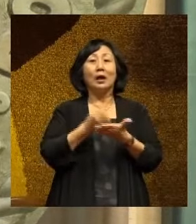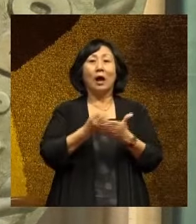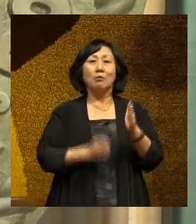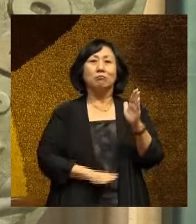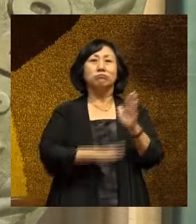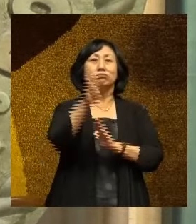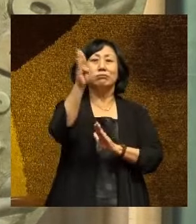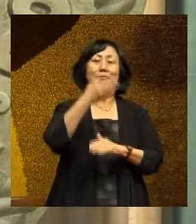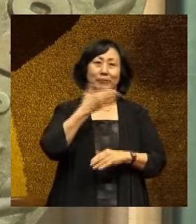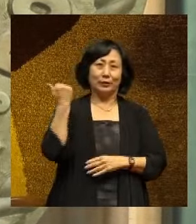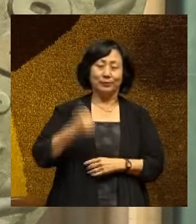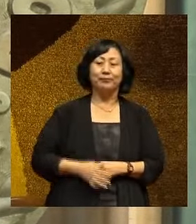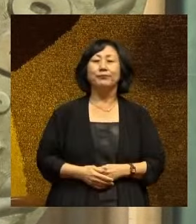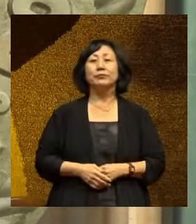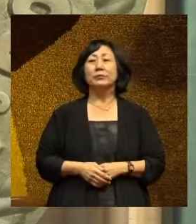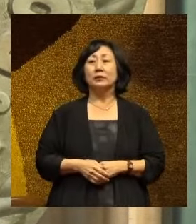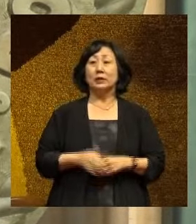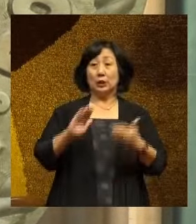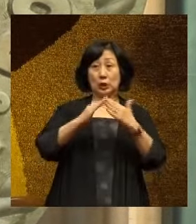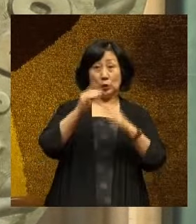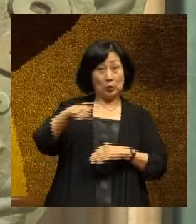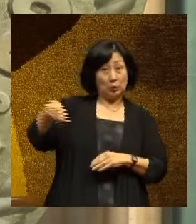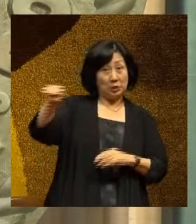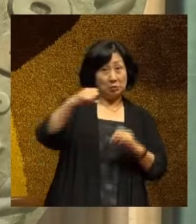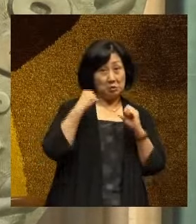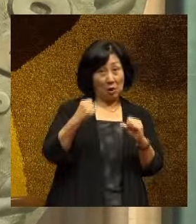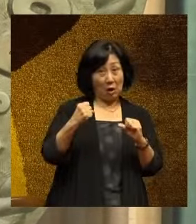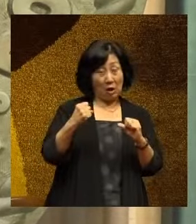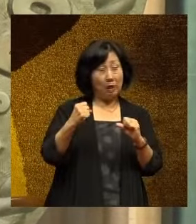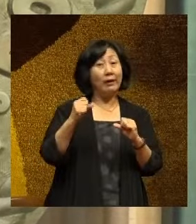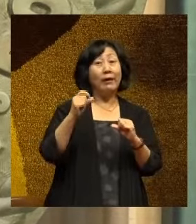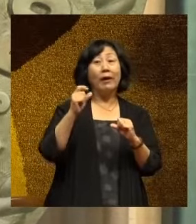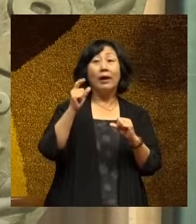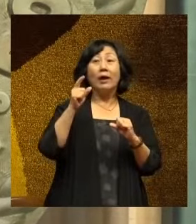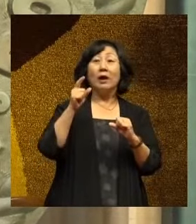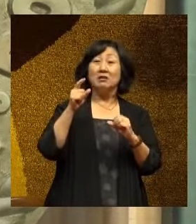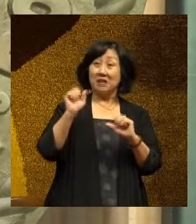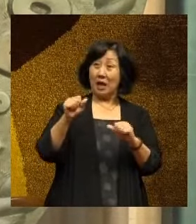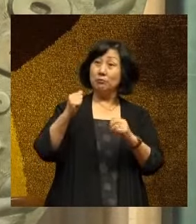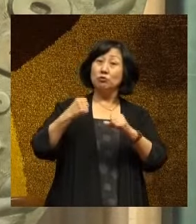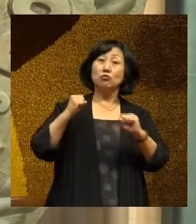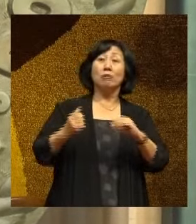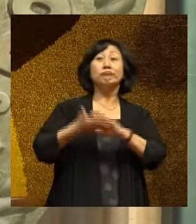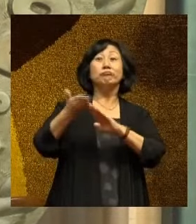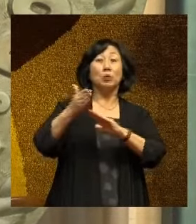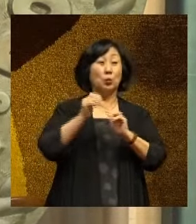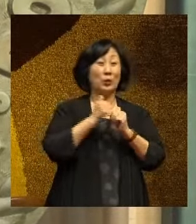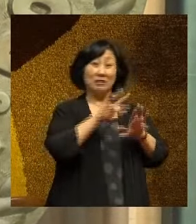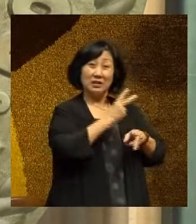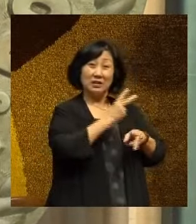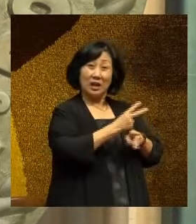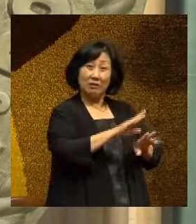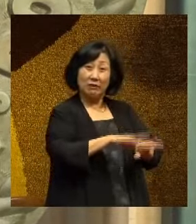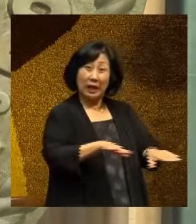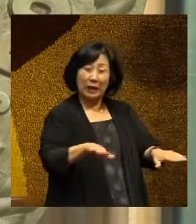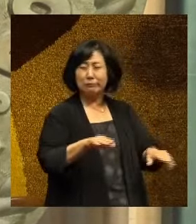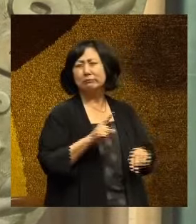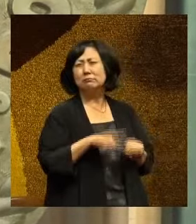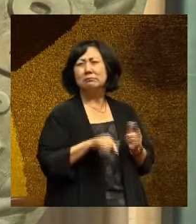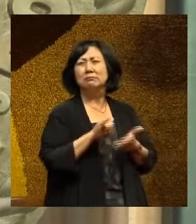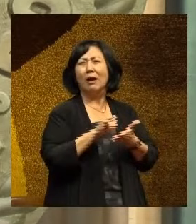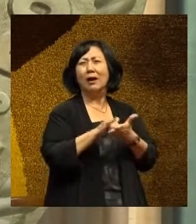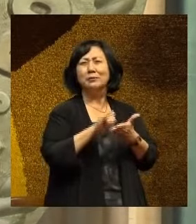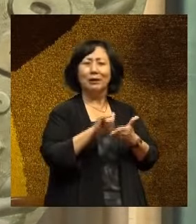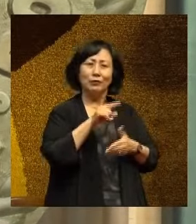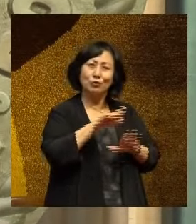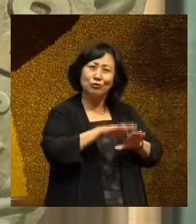No community can be strong without taking care of their keiki, our future. Empowering